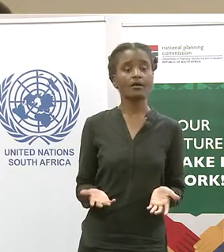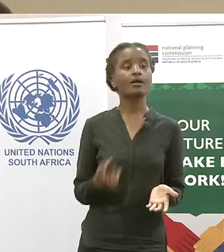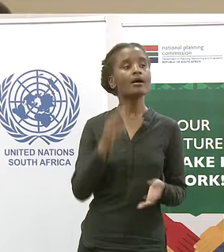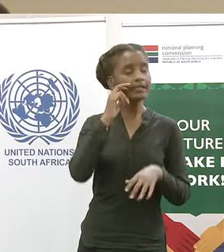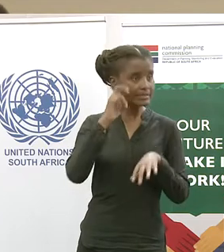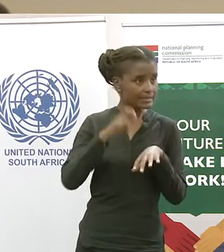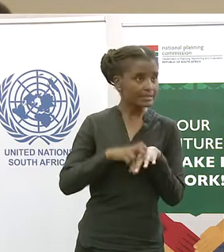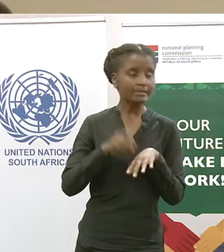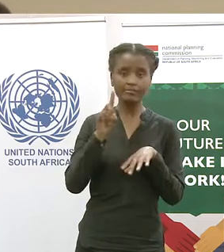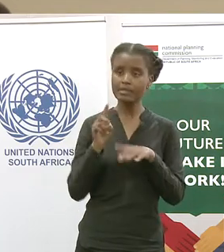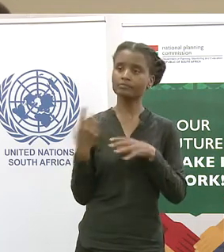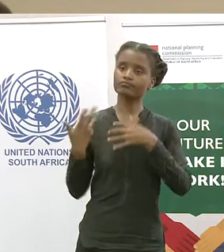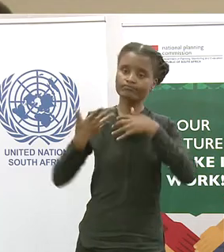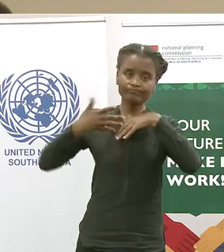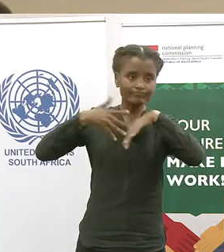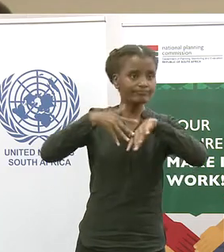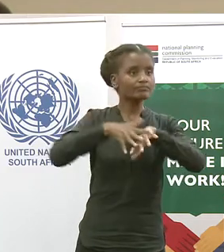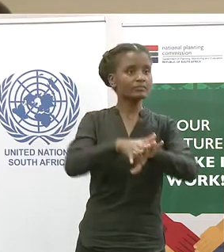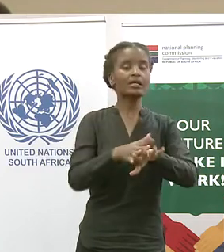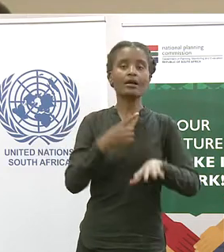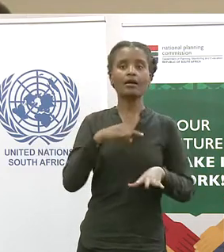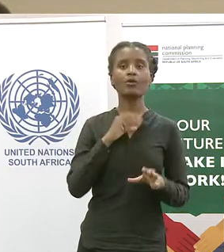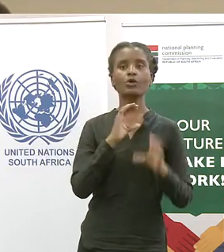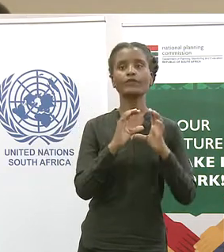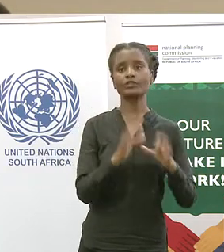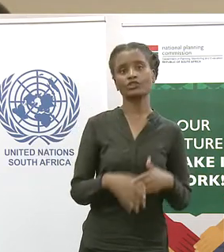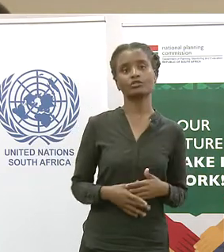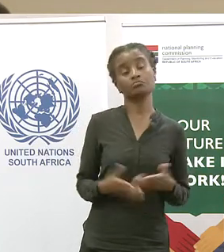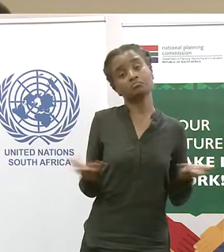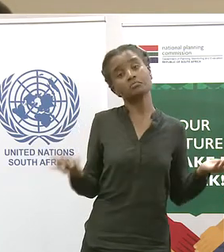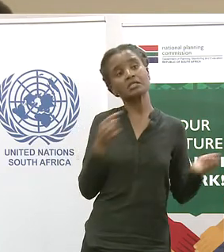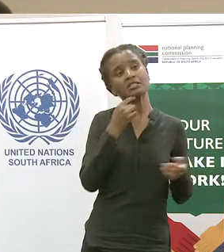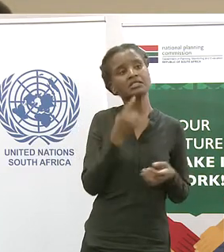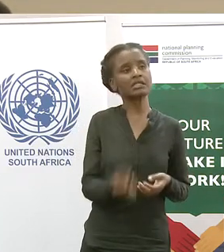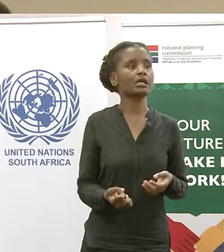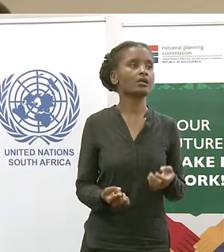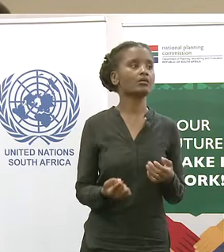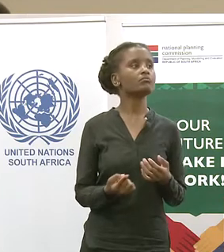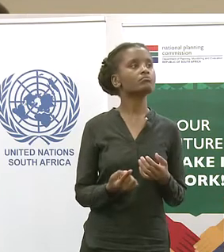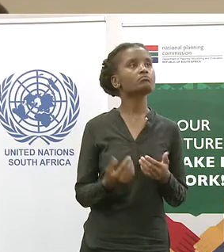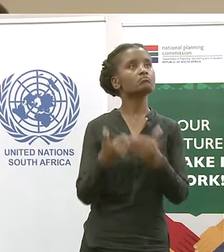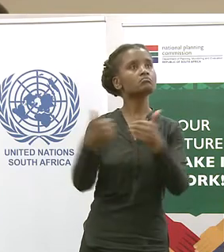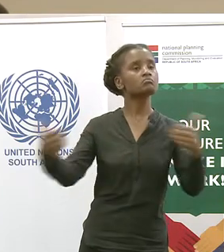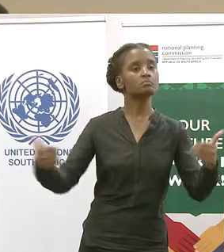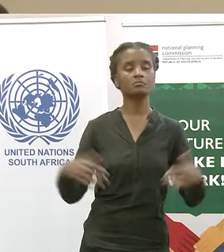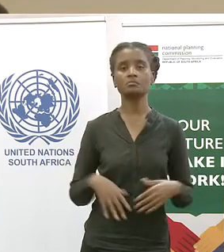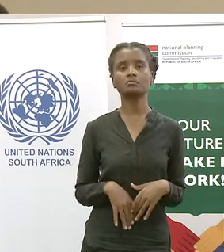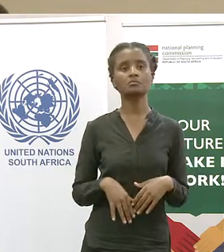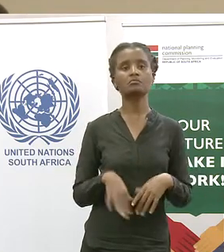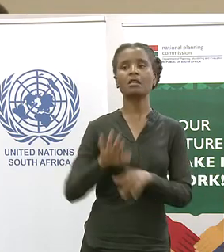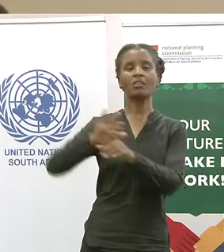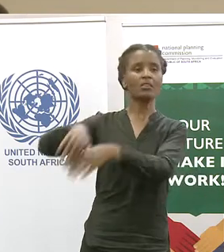to be woven into our conversation. So it's not good enough to just say exclusion. No, we need to